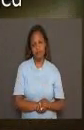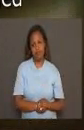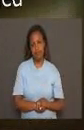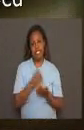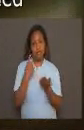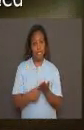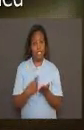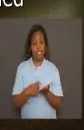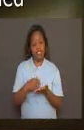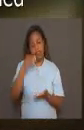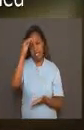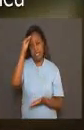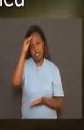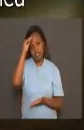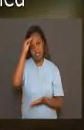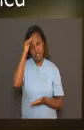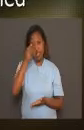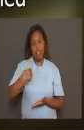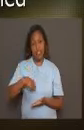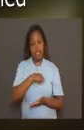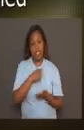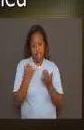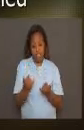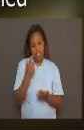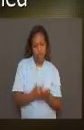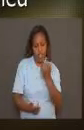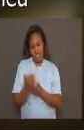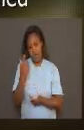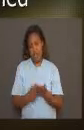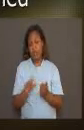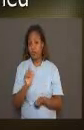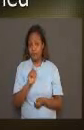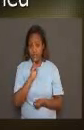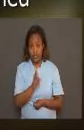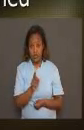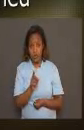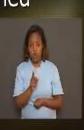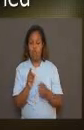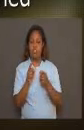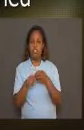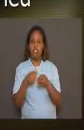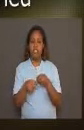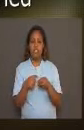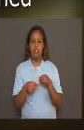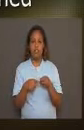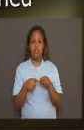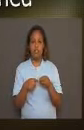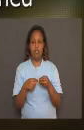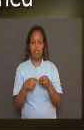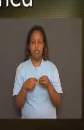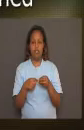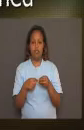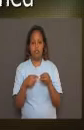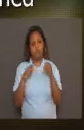In this lesson, we have talked about the importance of